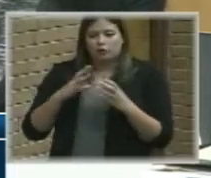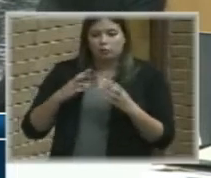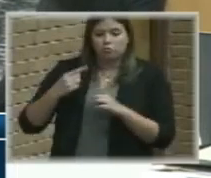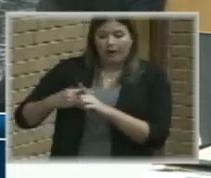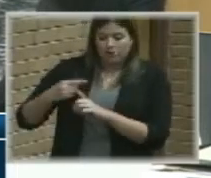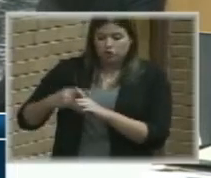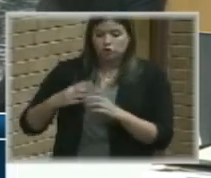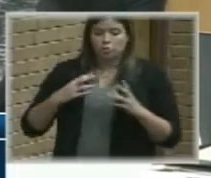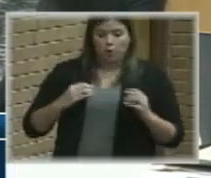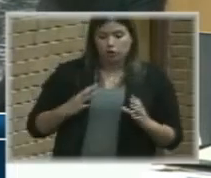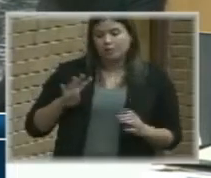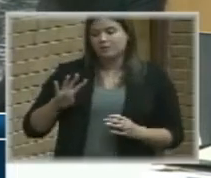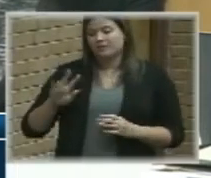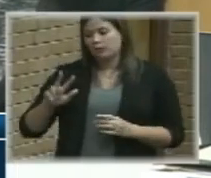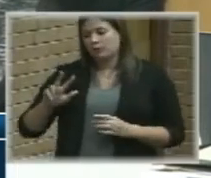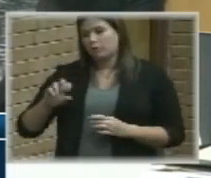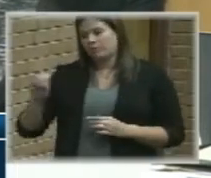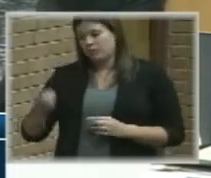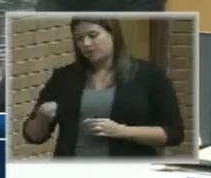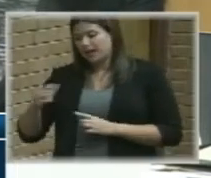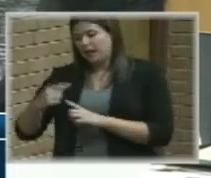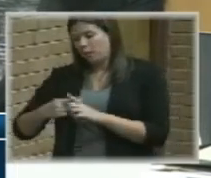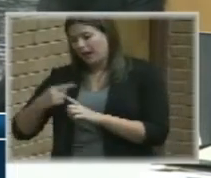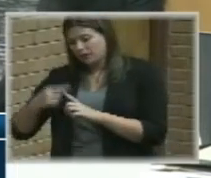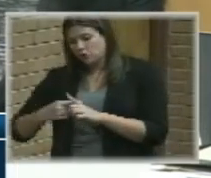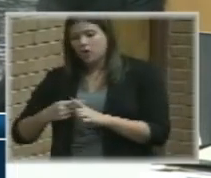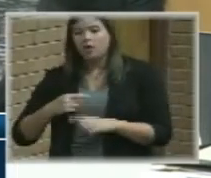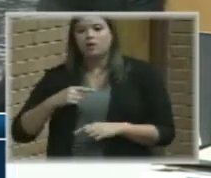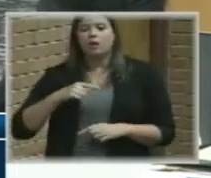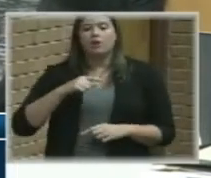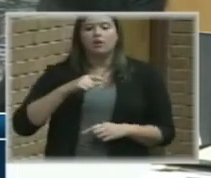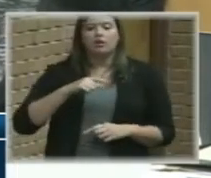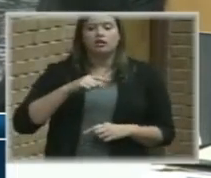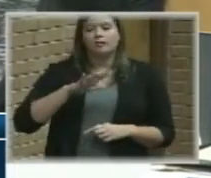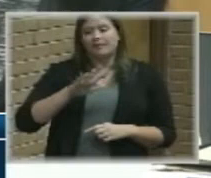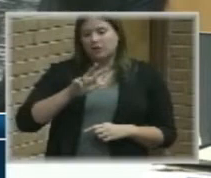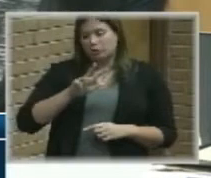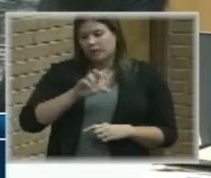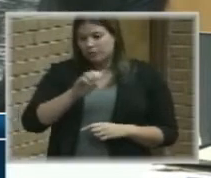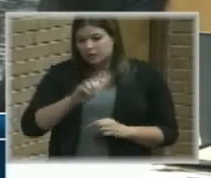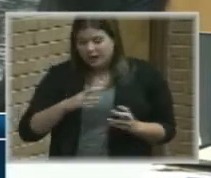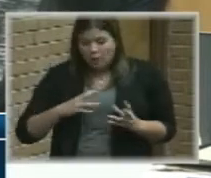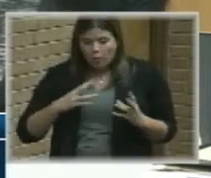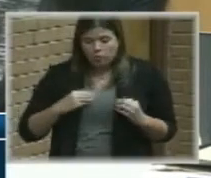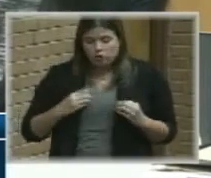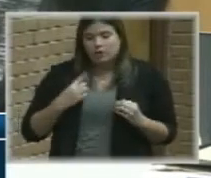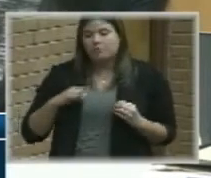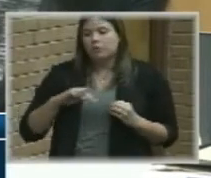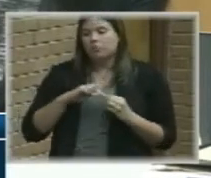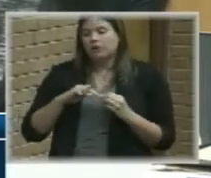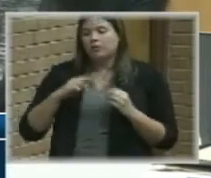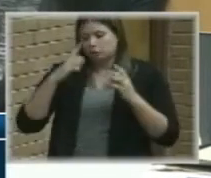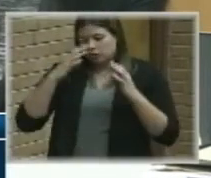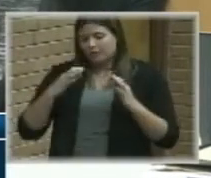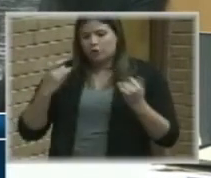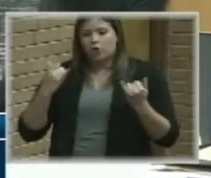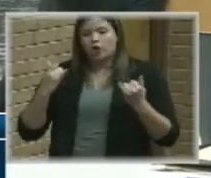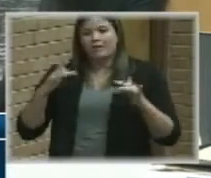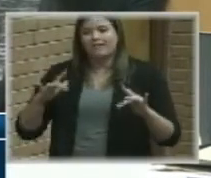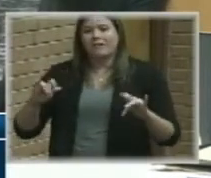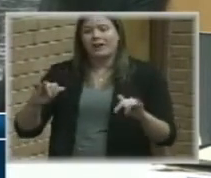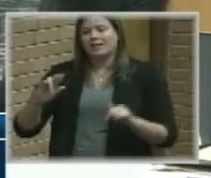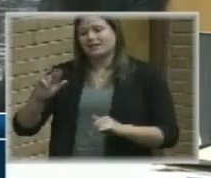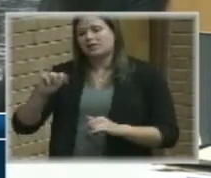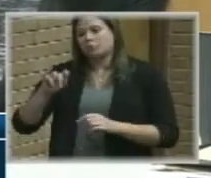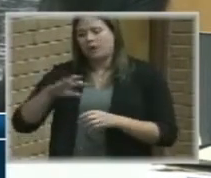rental versus 57% ownership. And we are trying to determine the current vacancy rate in Brighton, as the